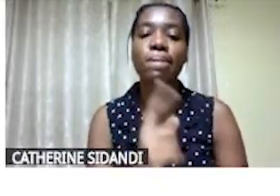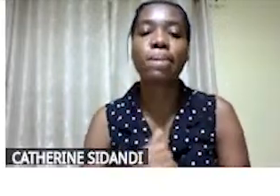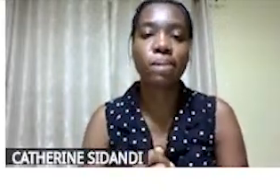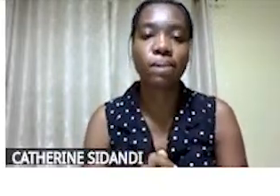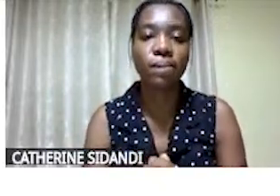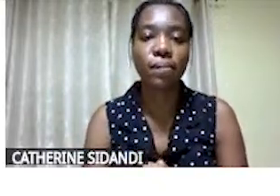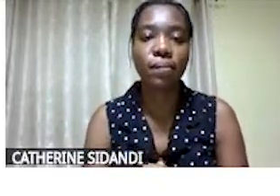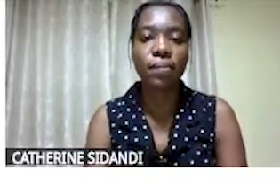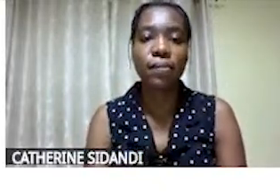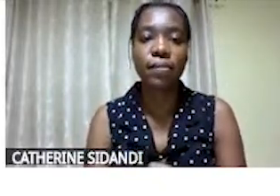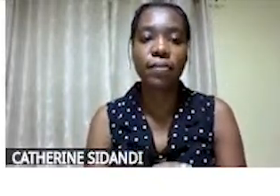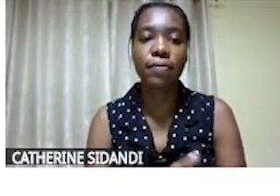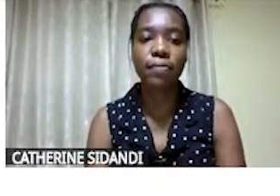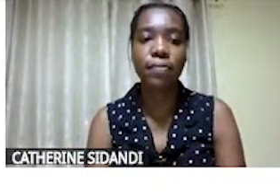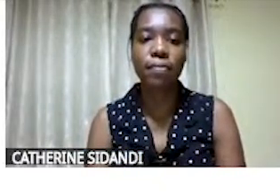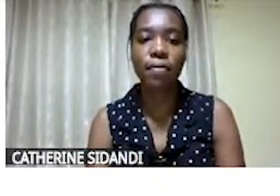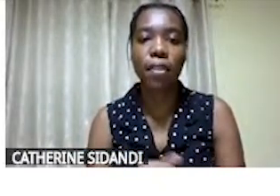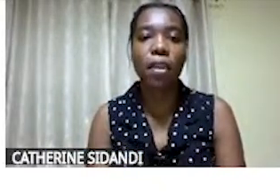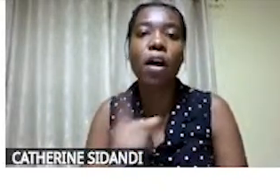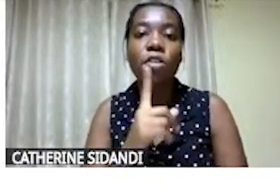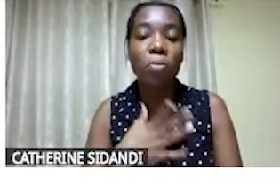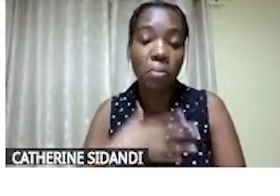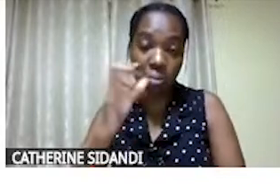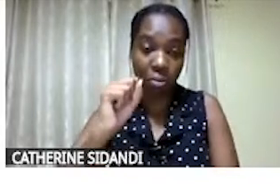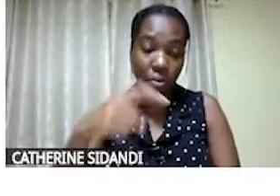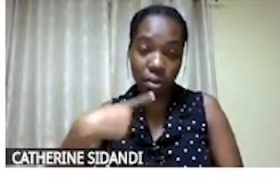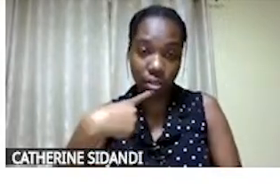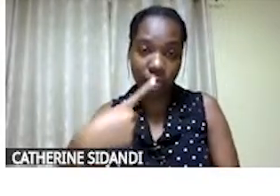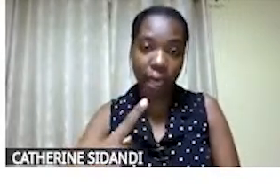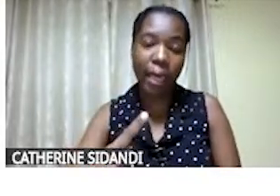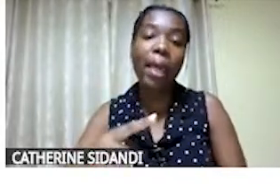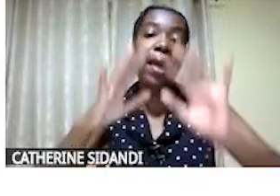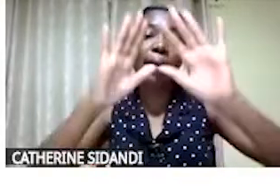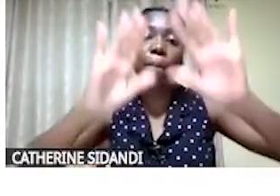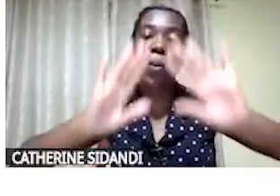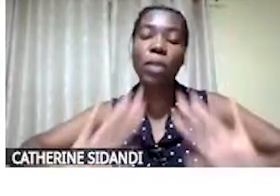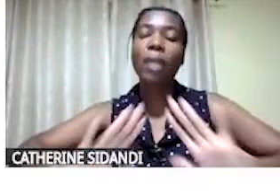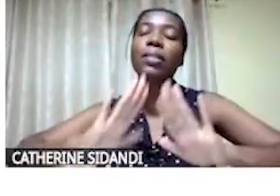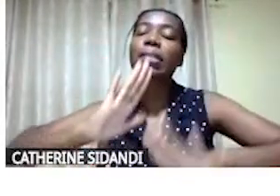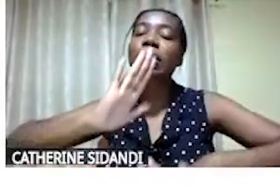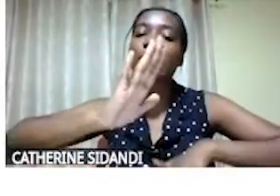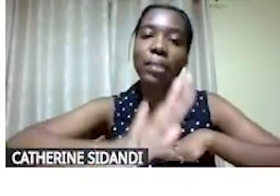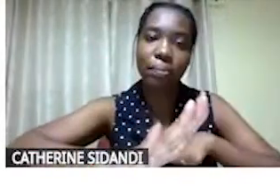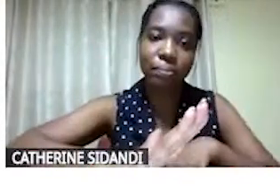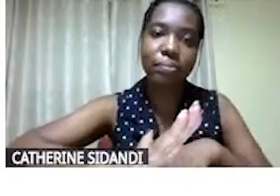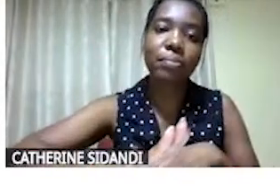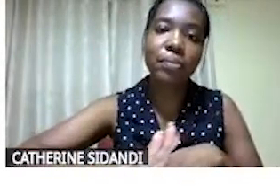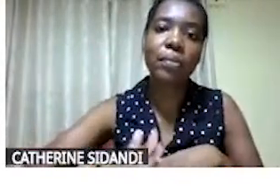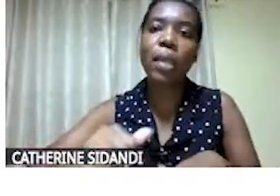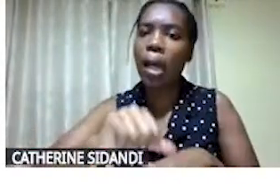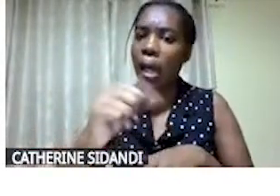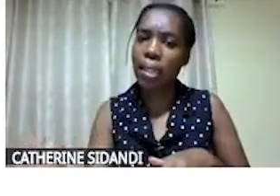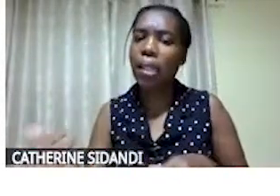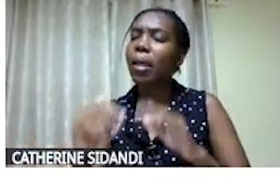And I must say, the most important step. Yeah, all the rest are very important as